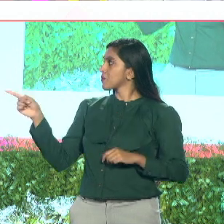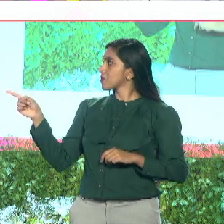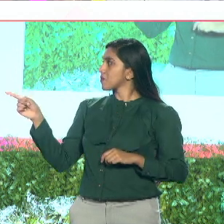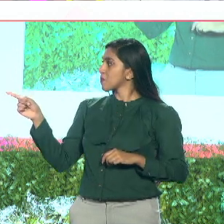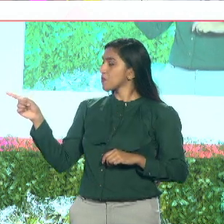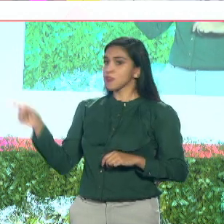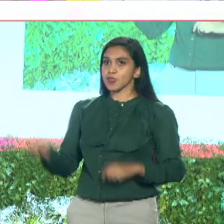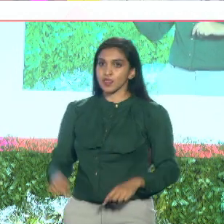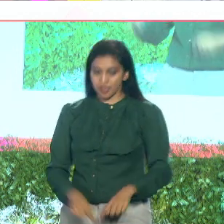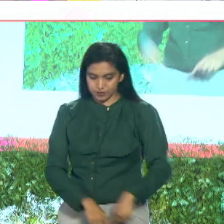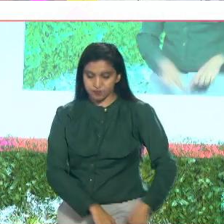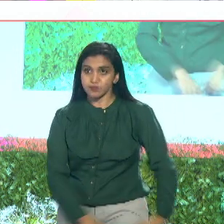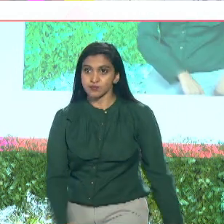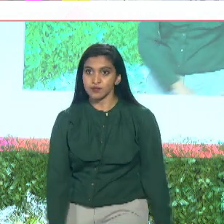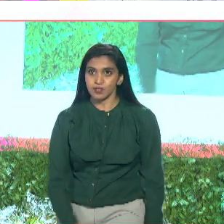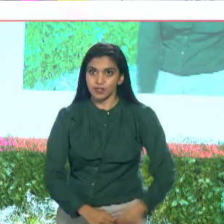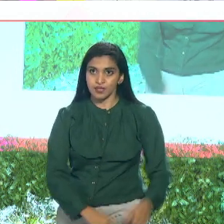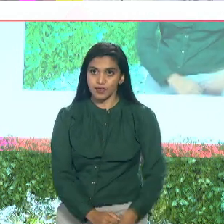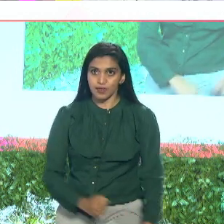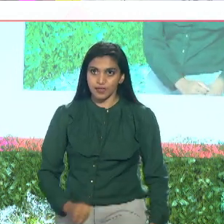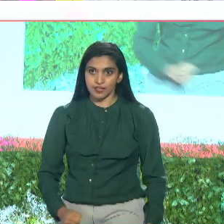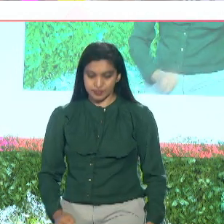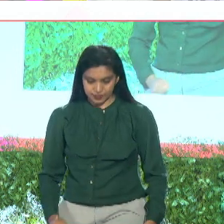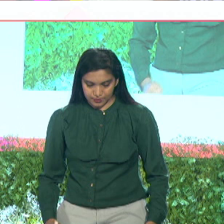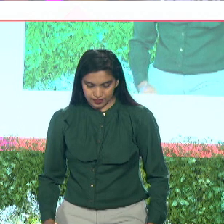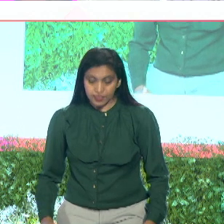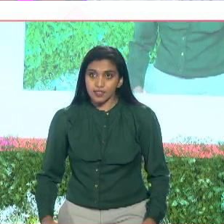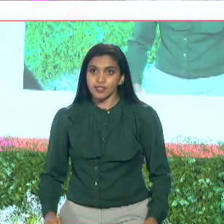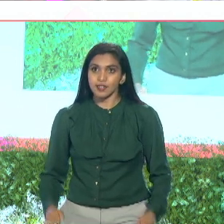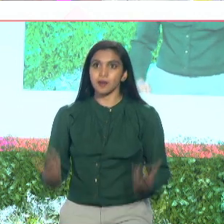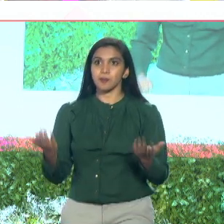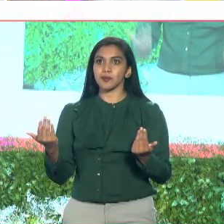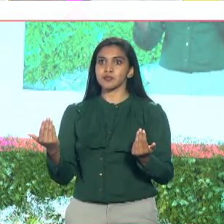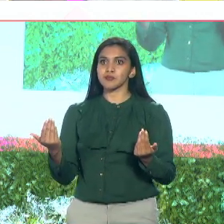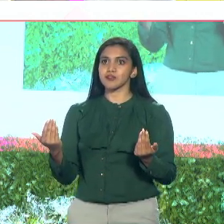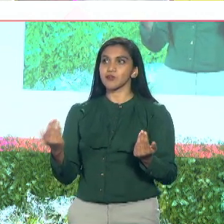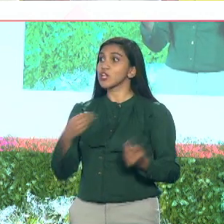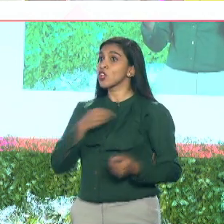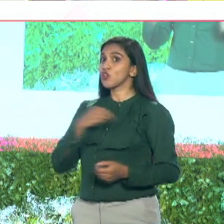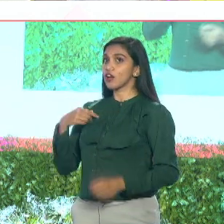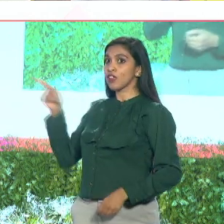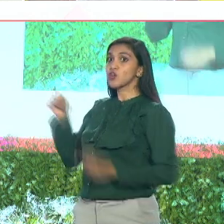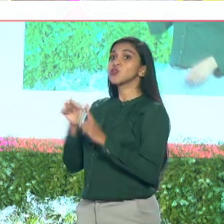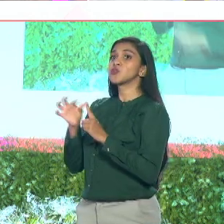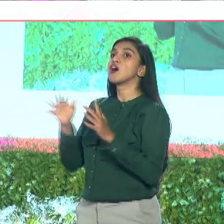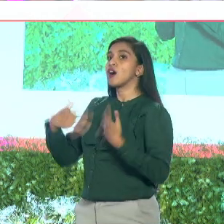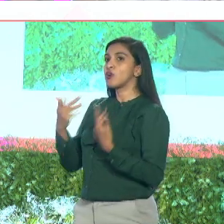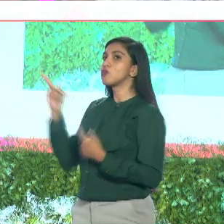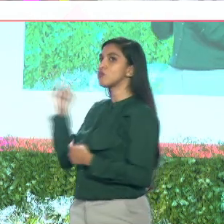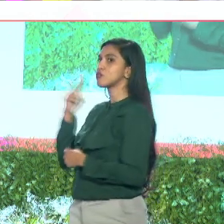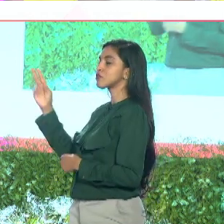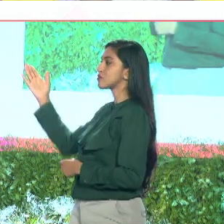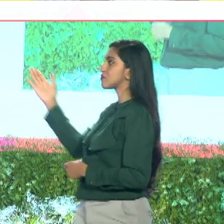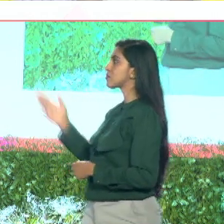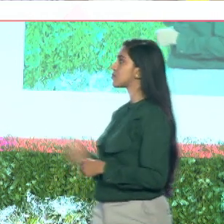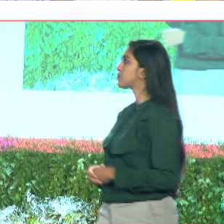their thighs, armrest of a wheelchair and can tap. But let's see how Dr. Nonita, being a quadriplegic person, makes